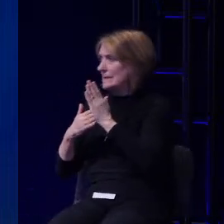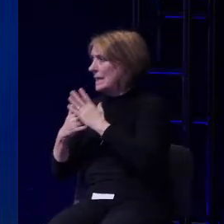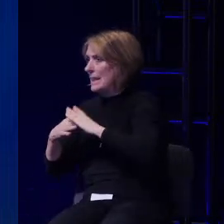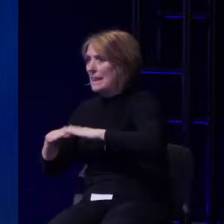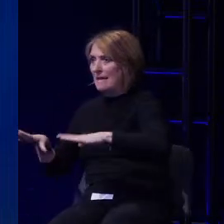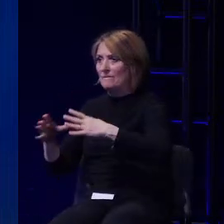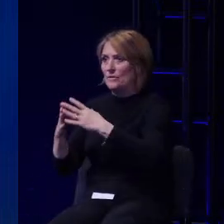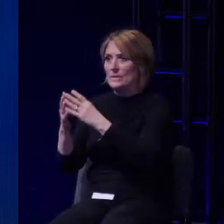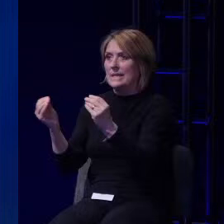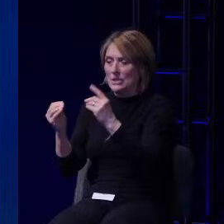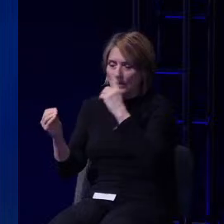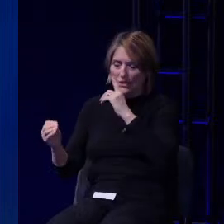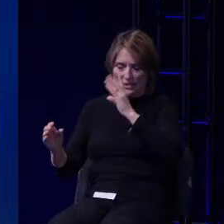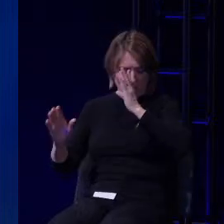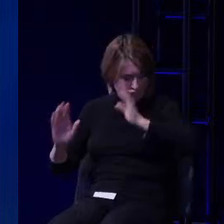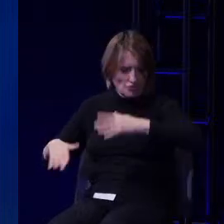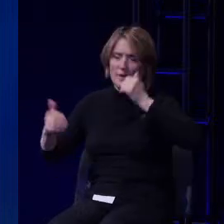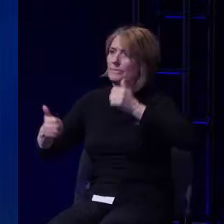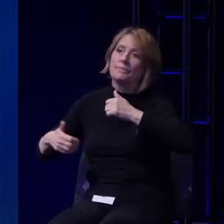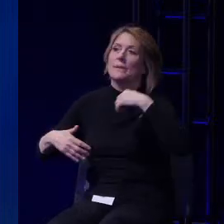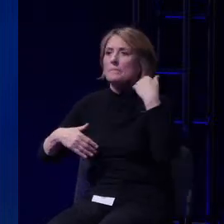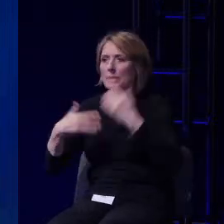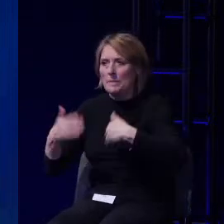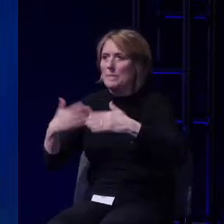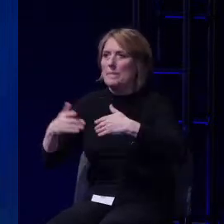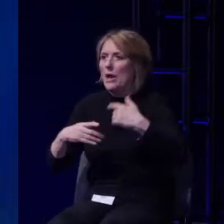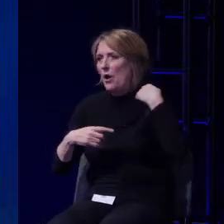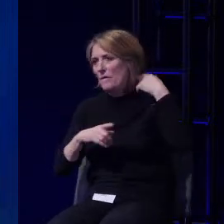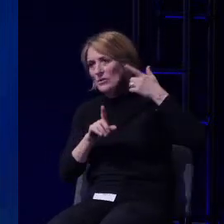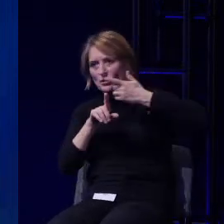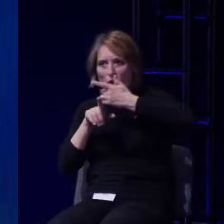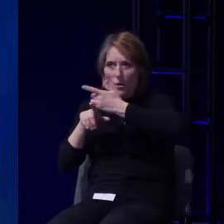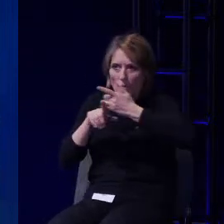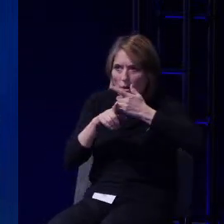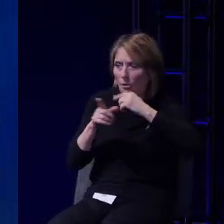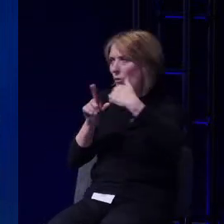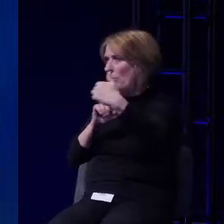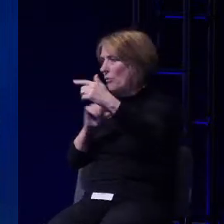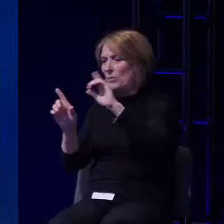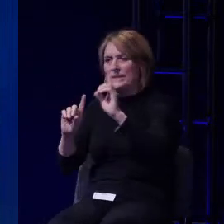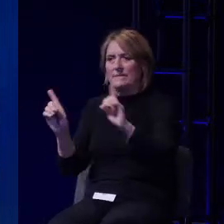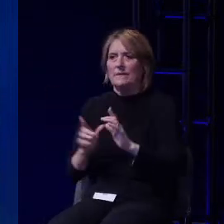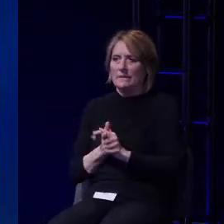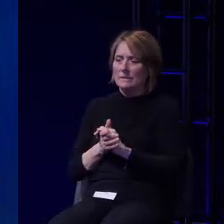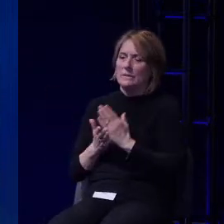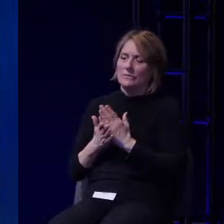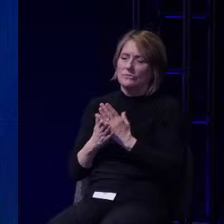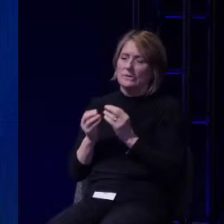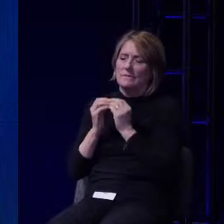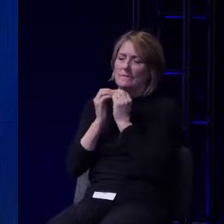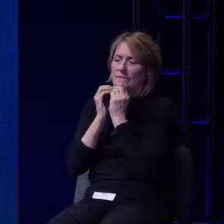can just go, right, we just do this, turns into an over the shoulder, and then do the reverse. So it's invaluable, but I think the